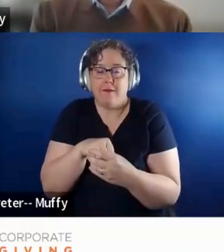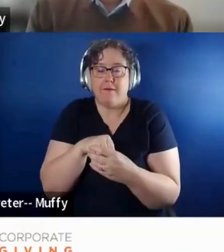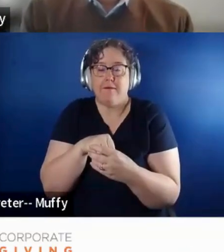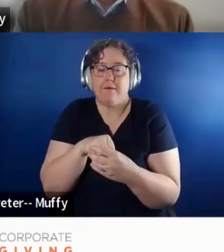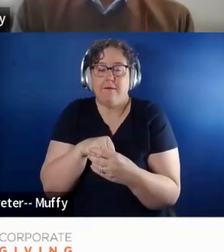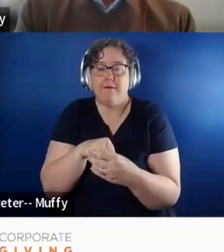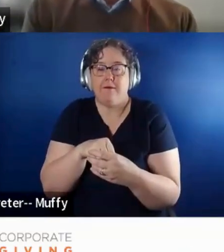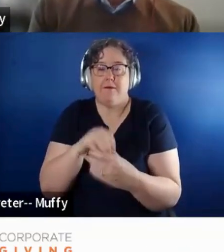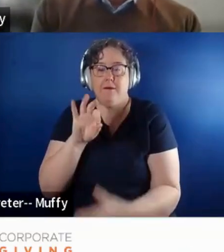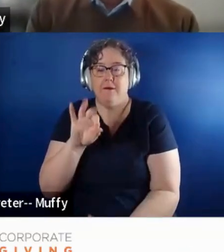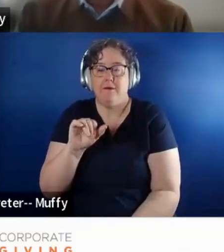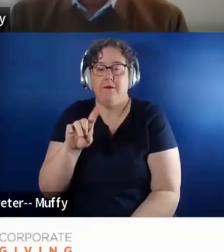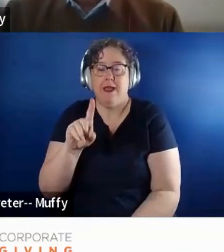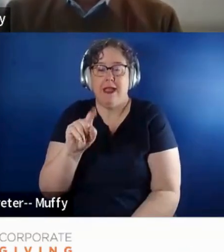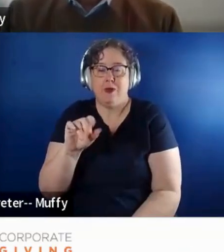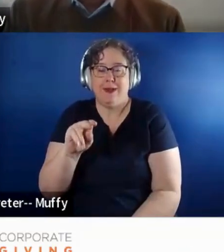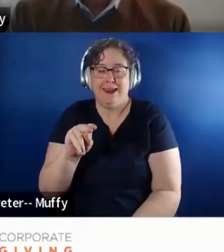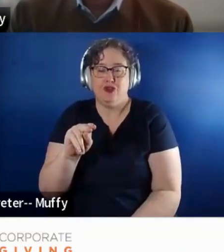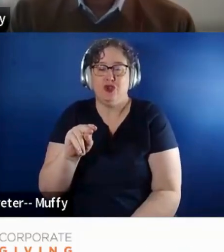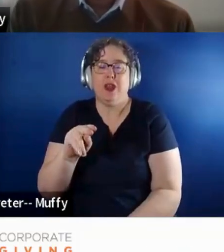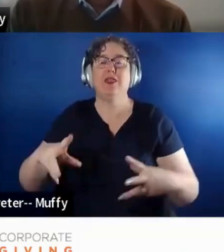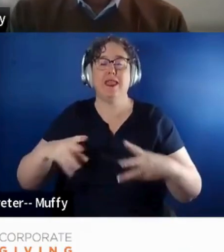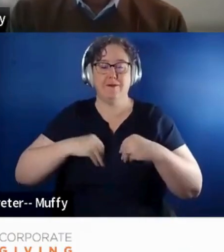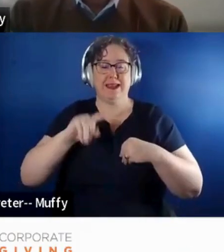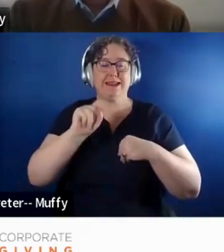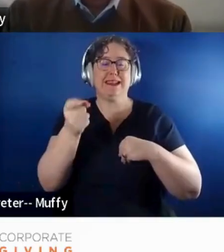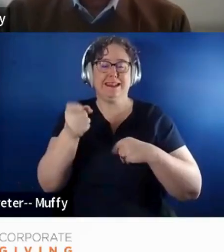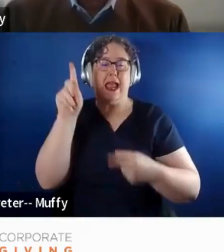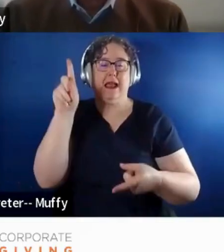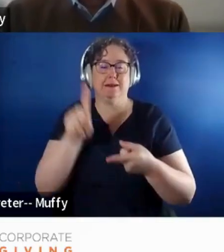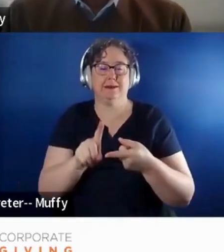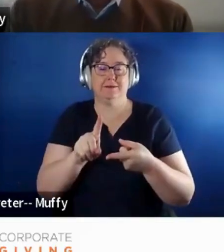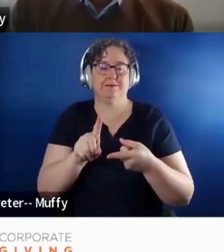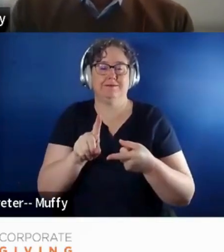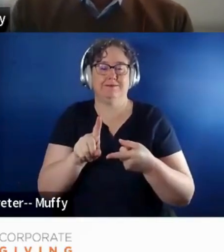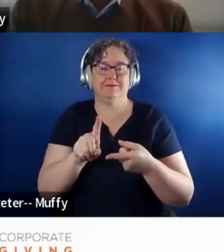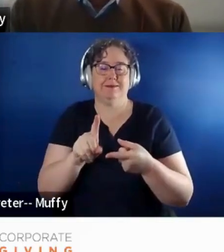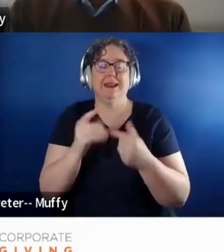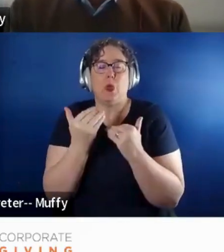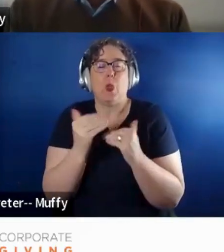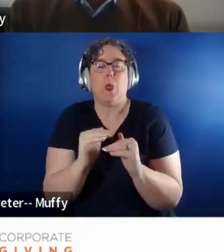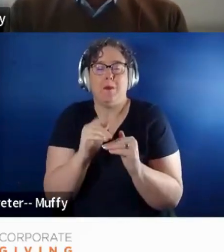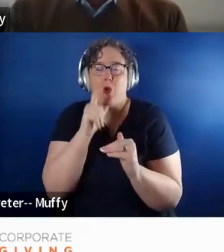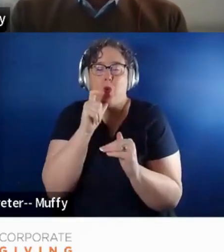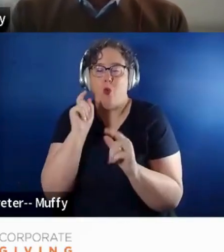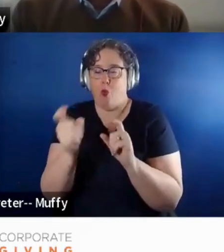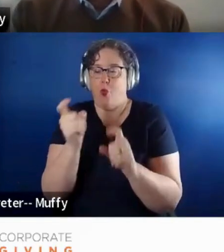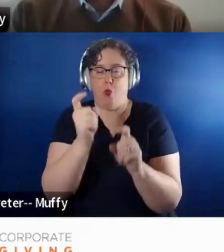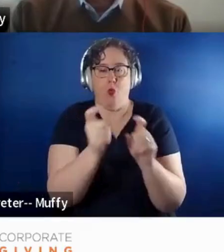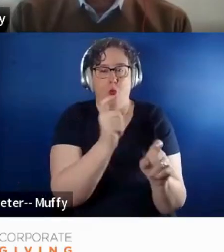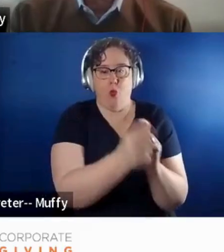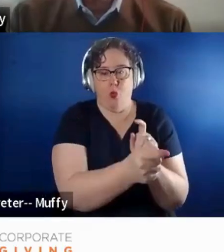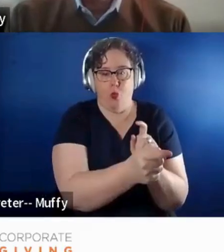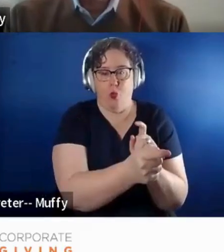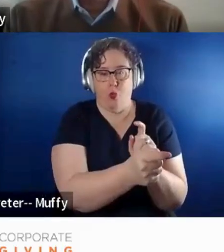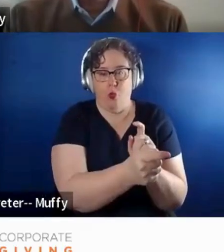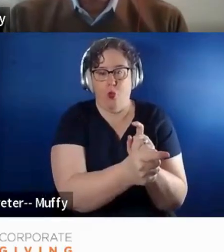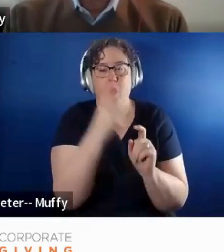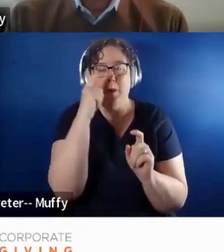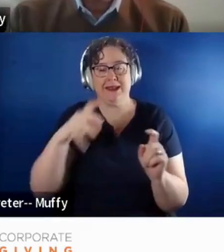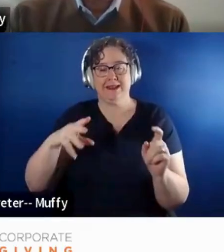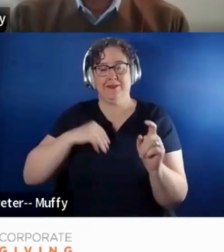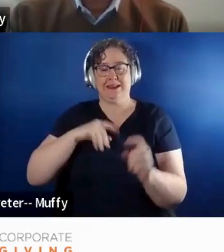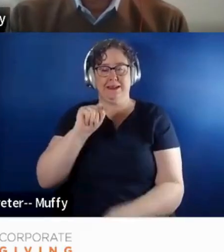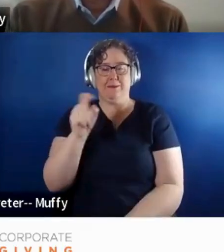they have taken a tax deduction. So they're limited to who they can give their money to. And because they've taken a tax